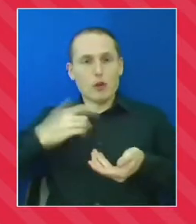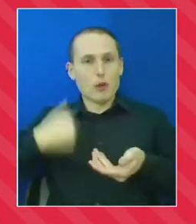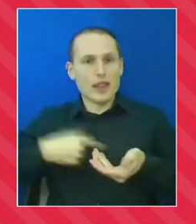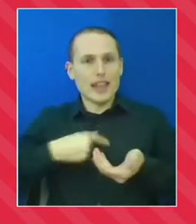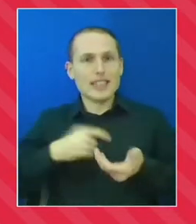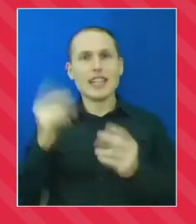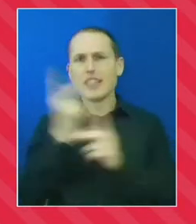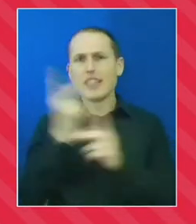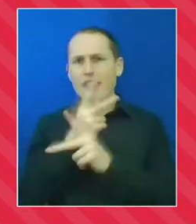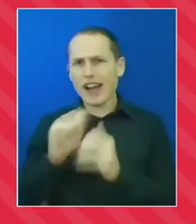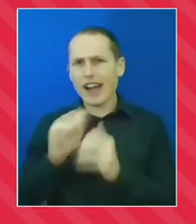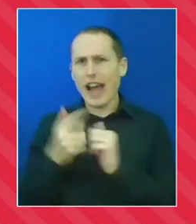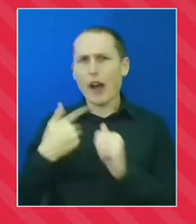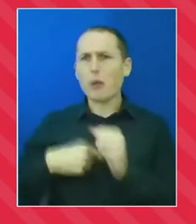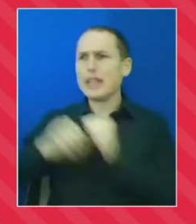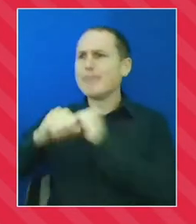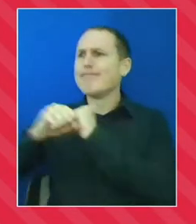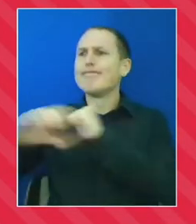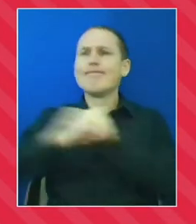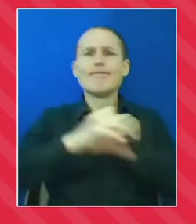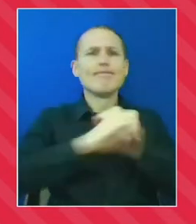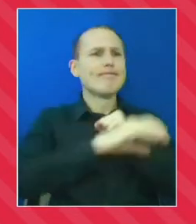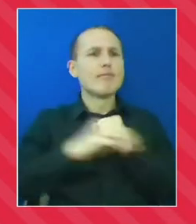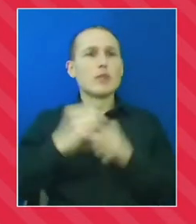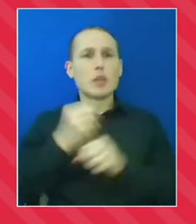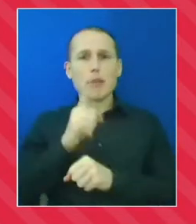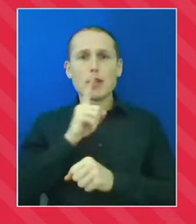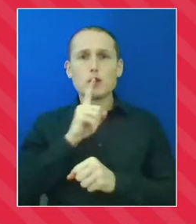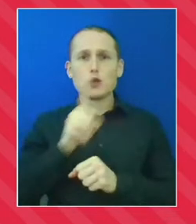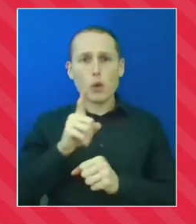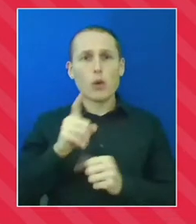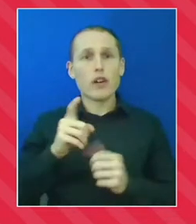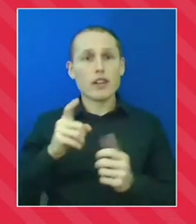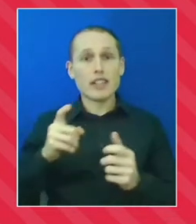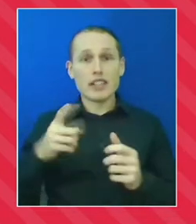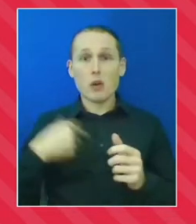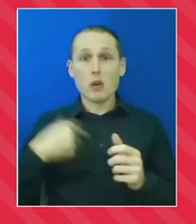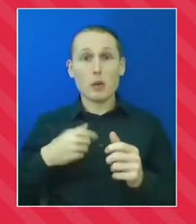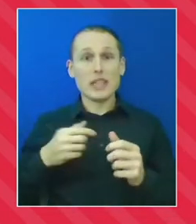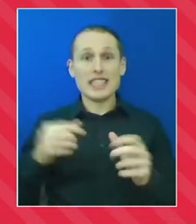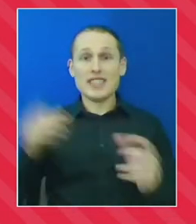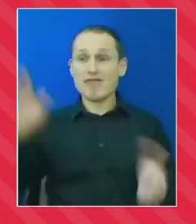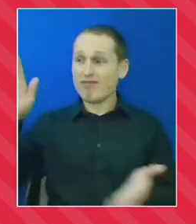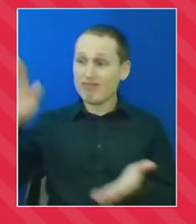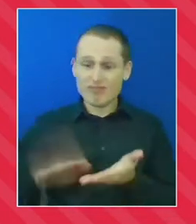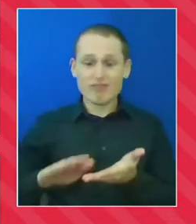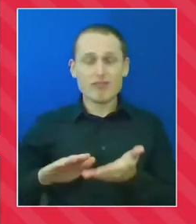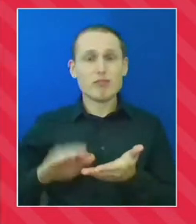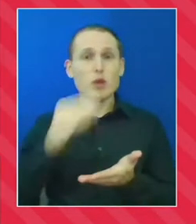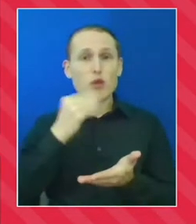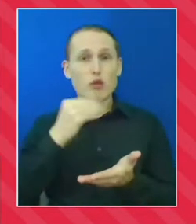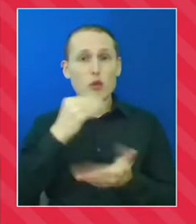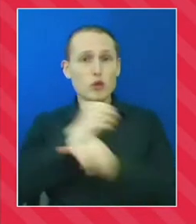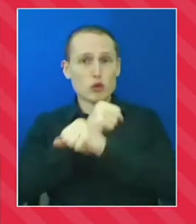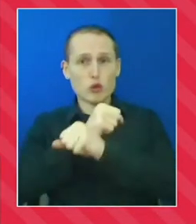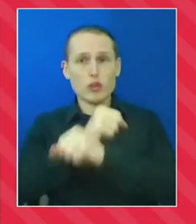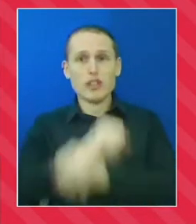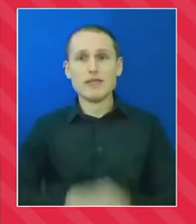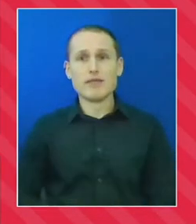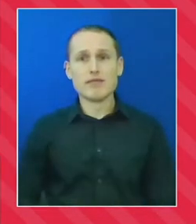make sure Odom's Young's point that we close the gaps that we don't want to have? Thank